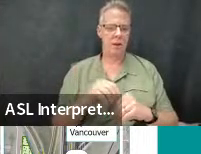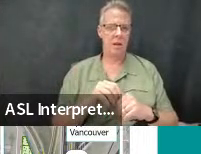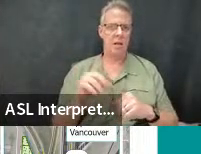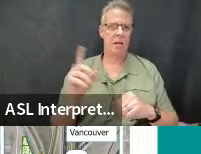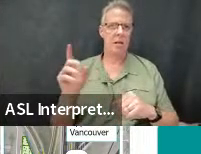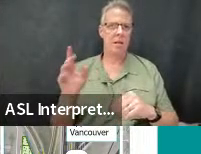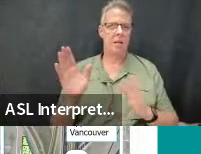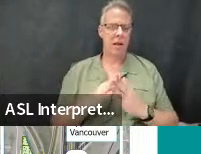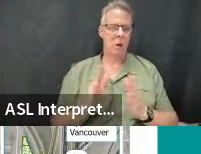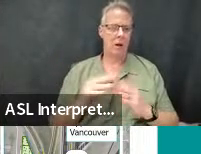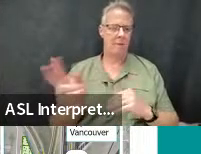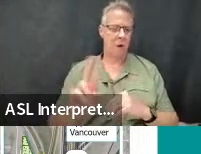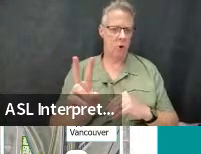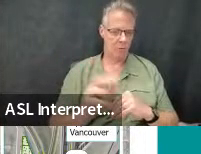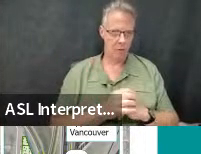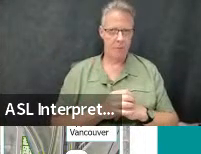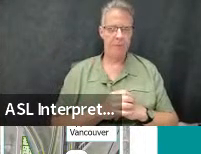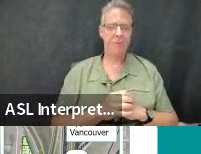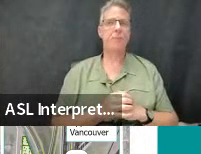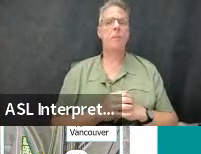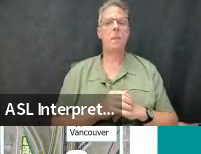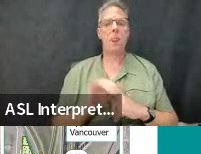Vancouver. That would